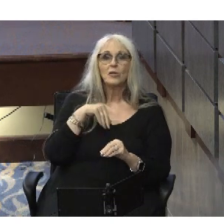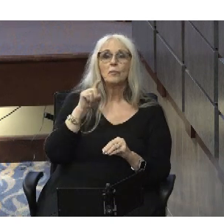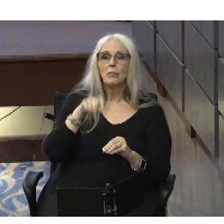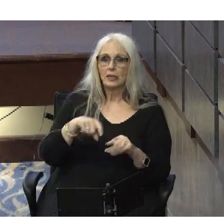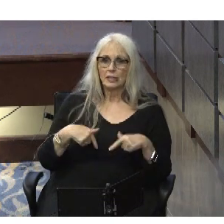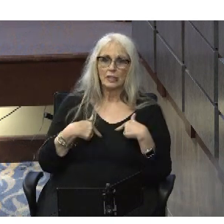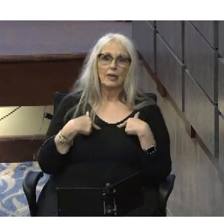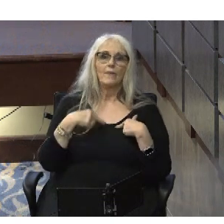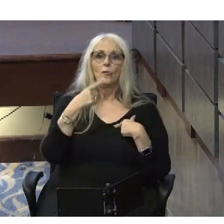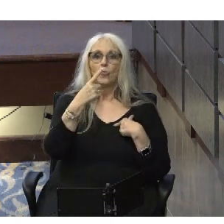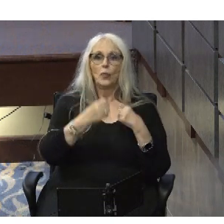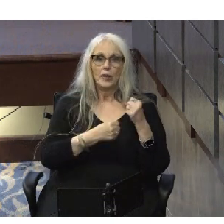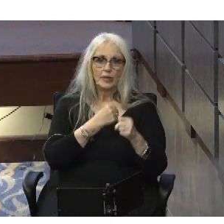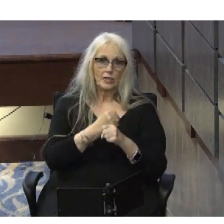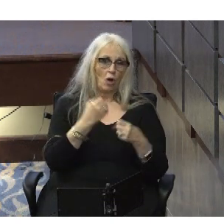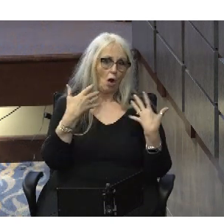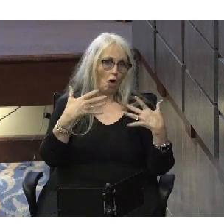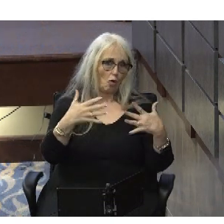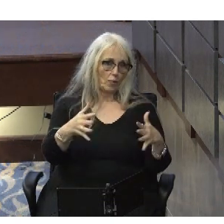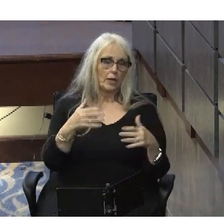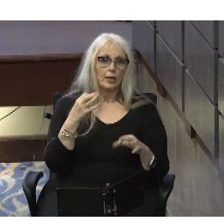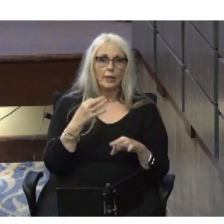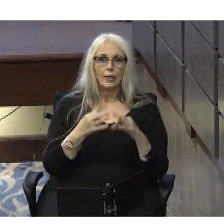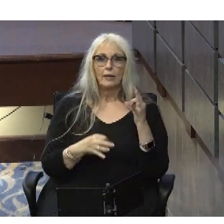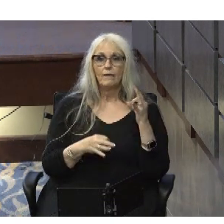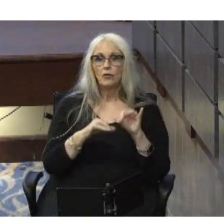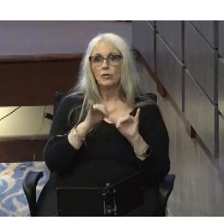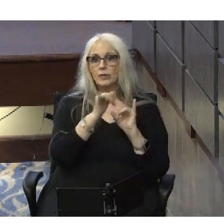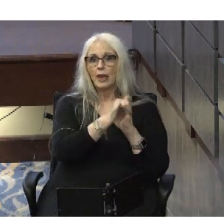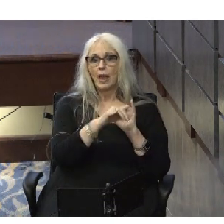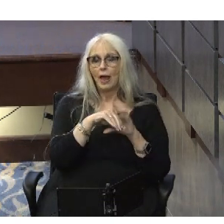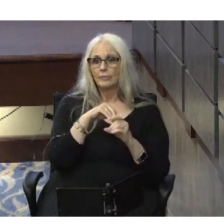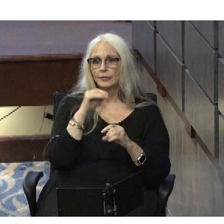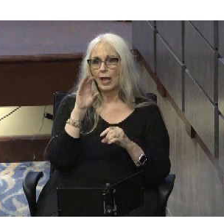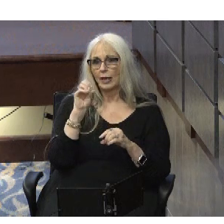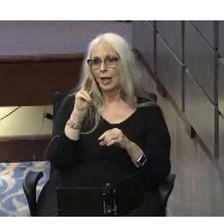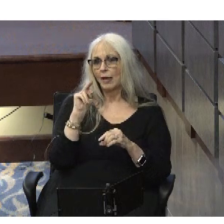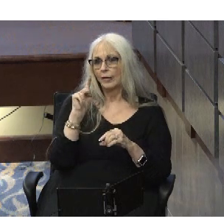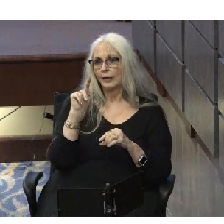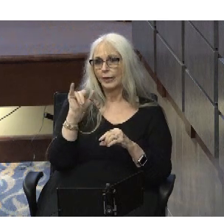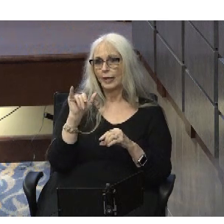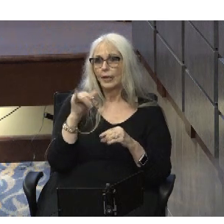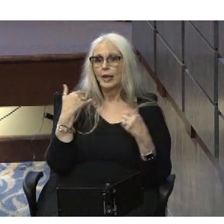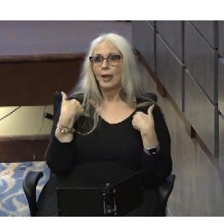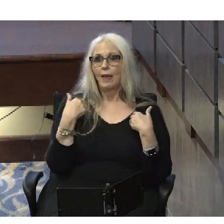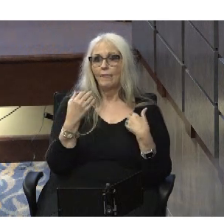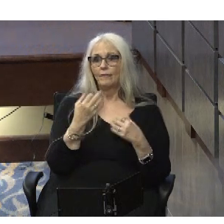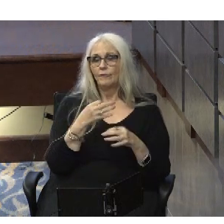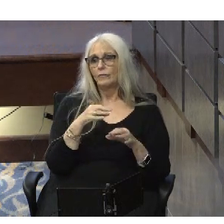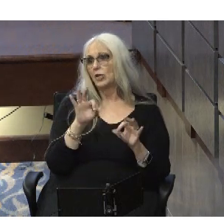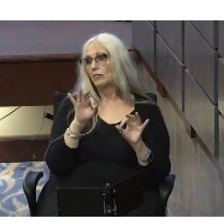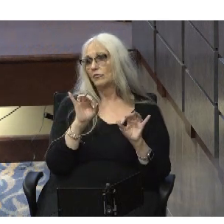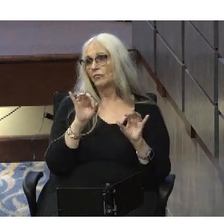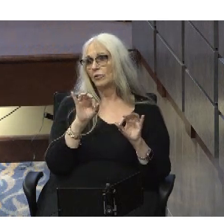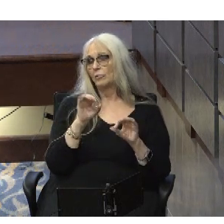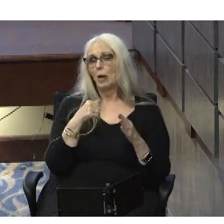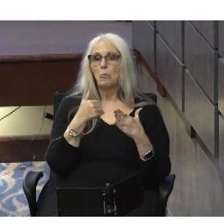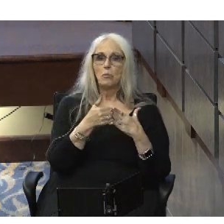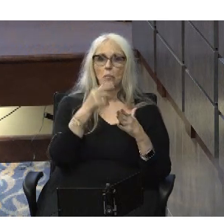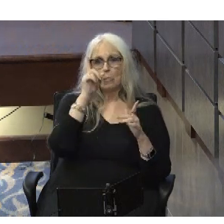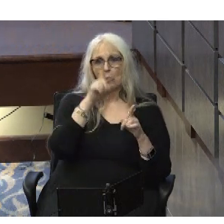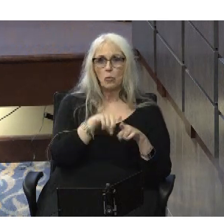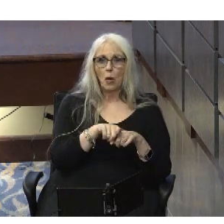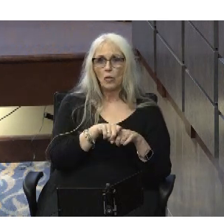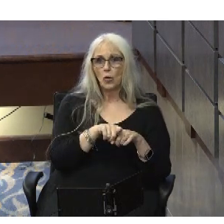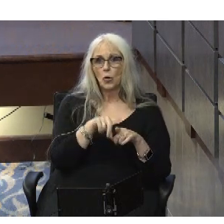with our existing shelter at some level. If you're going to stay outside of county, if you come from outside of county, you have 3 nights you can stay at My Brother's Keeper, but then you can no longer